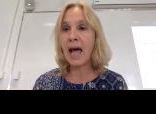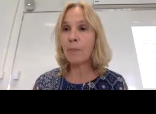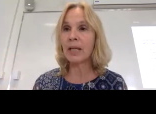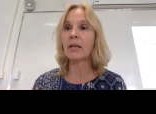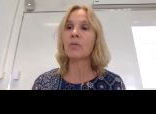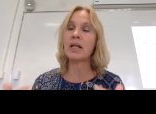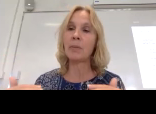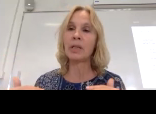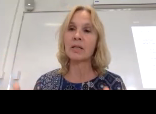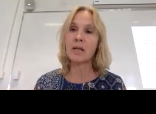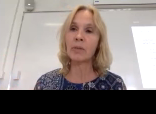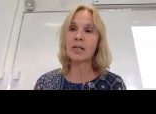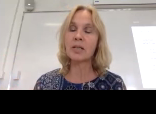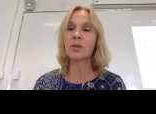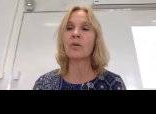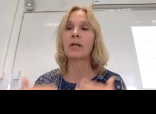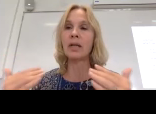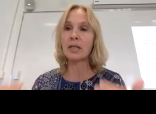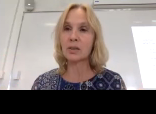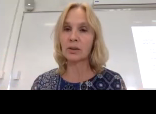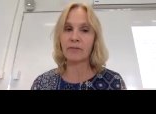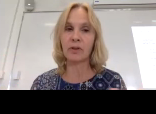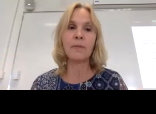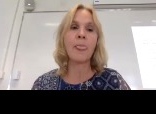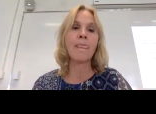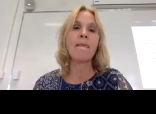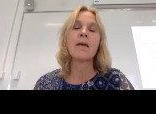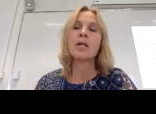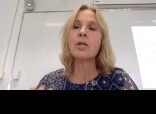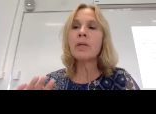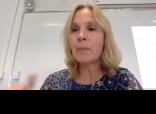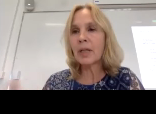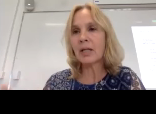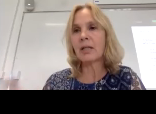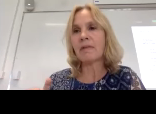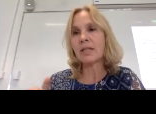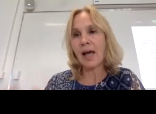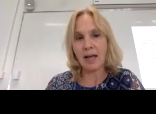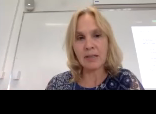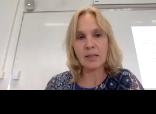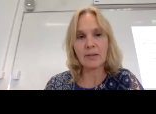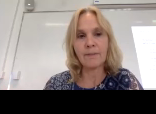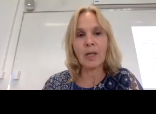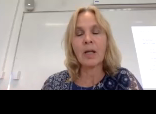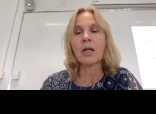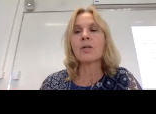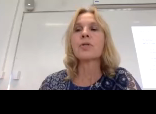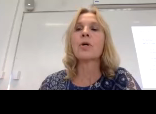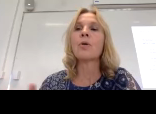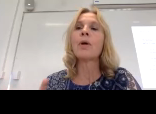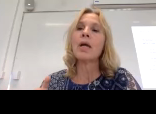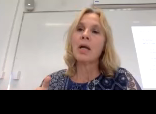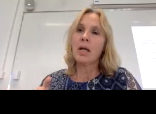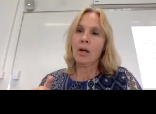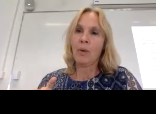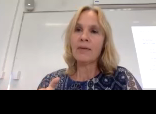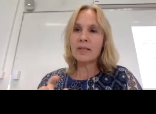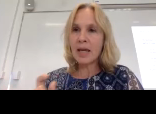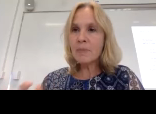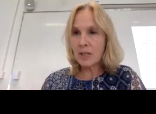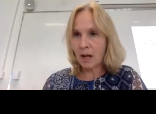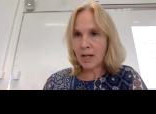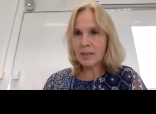location happening, was it happening at a sublexical or at a lexical level? She manipulated the task. So